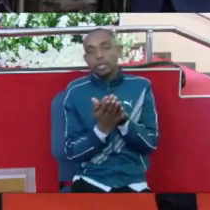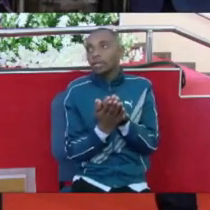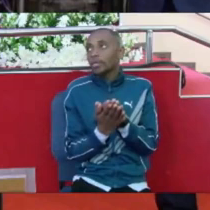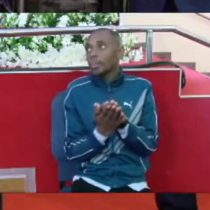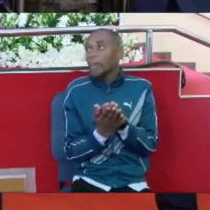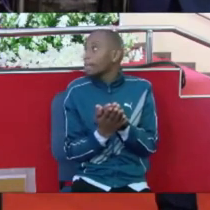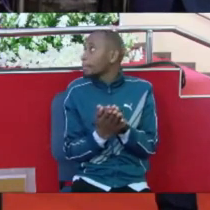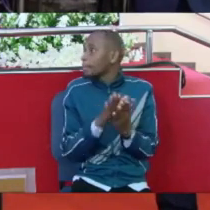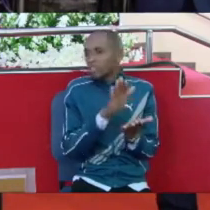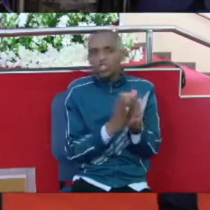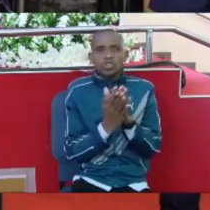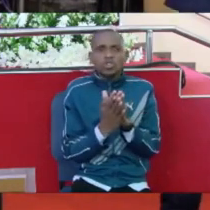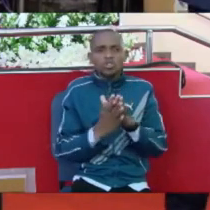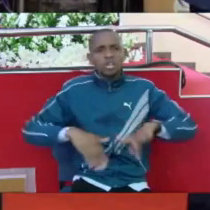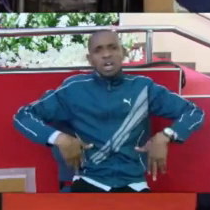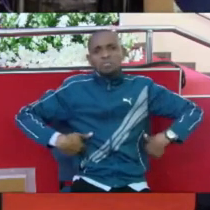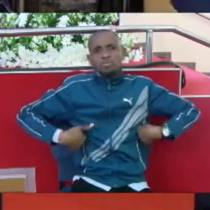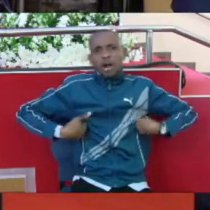you become proud.